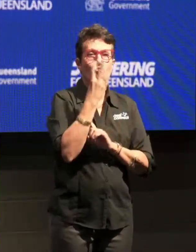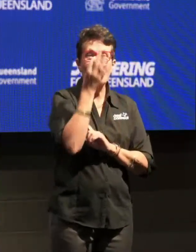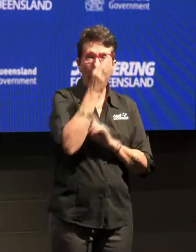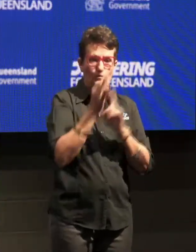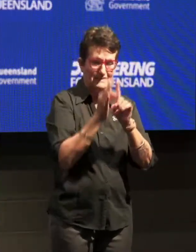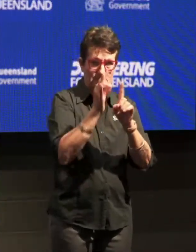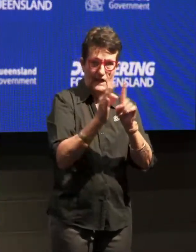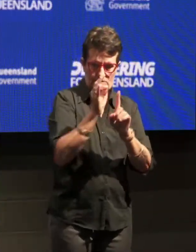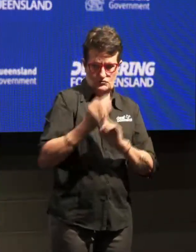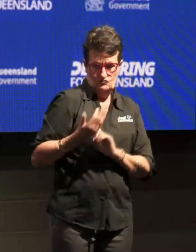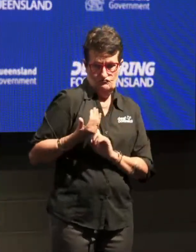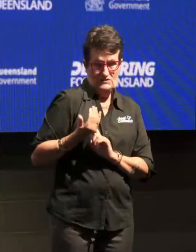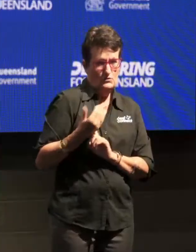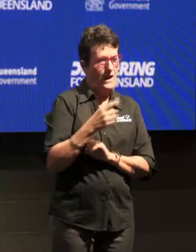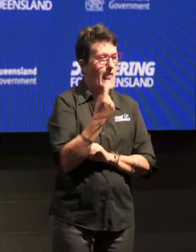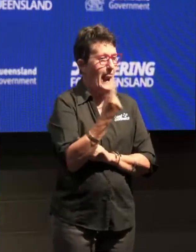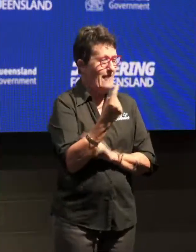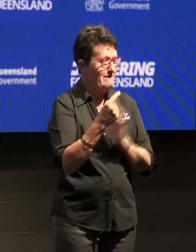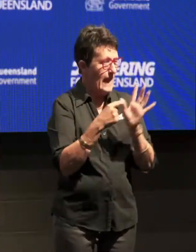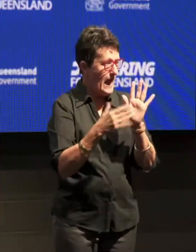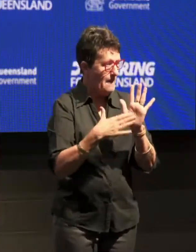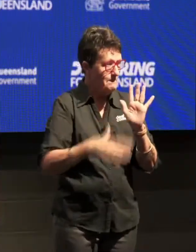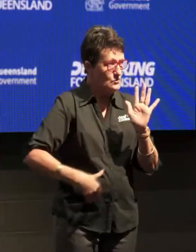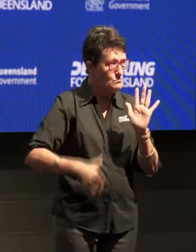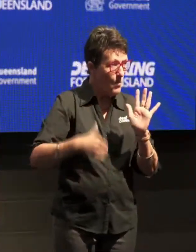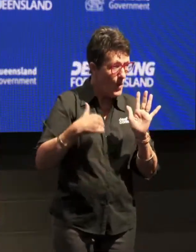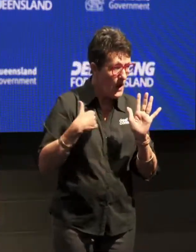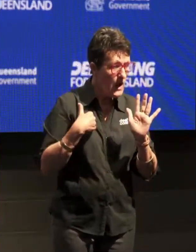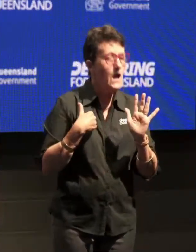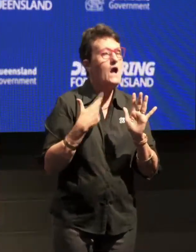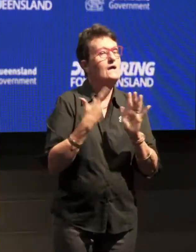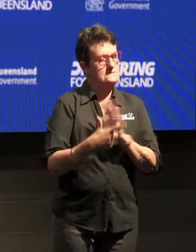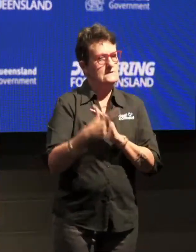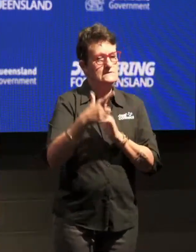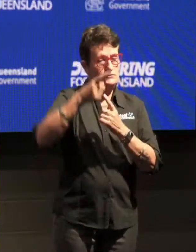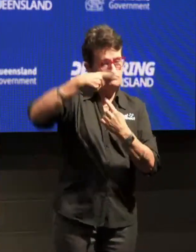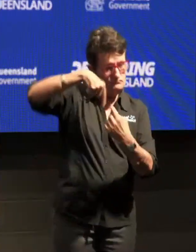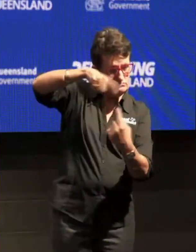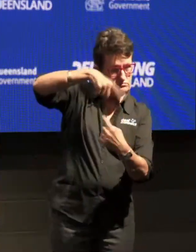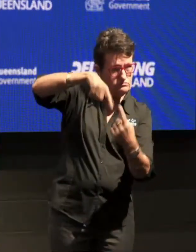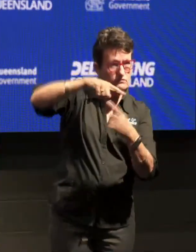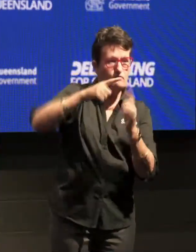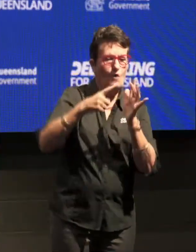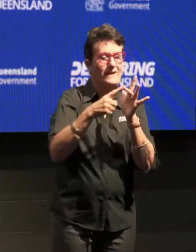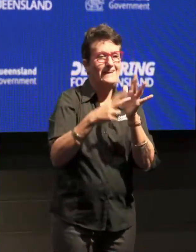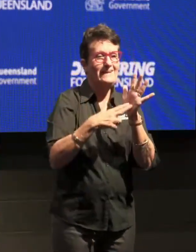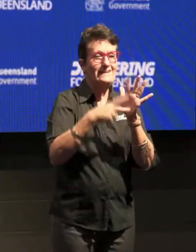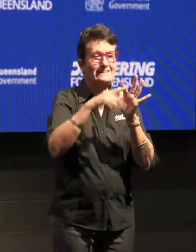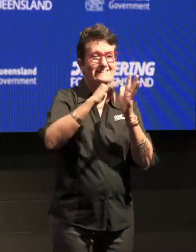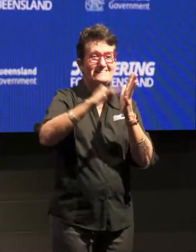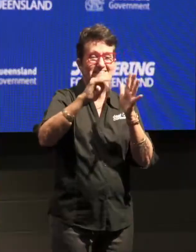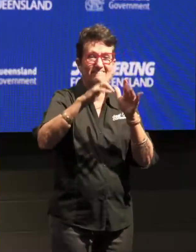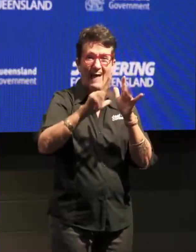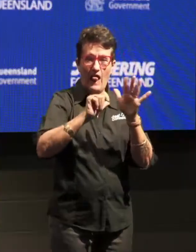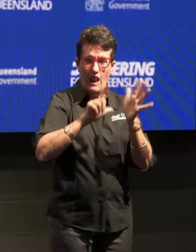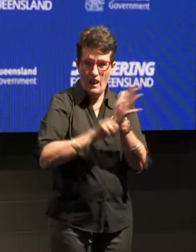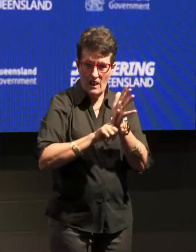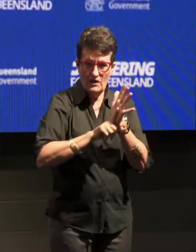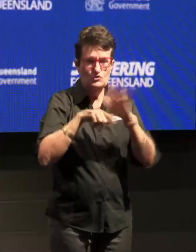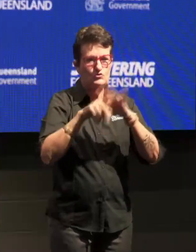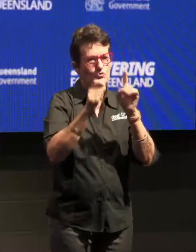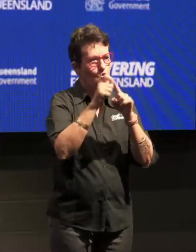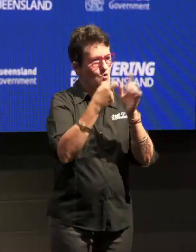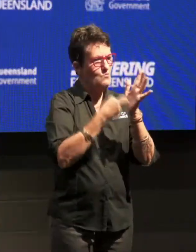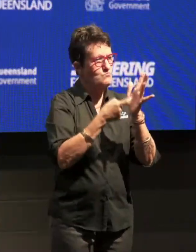hours. The most recent one, issued at 11 a.m. this morning, has the tropical cyclone warning stretching from Innisfail down to Proserpine.